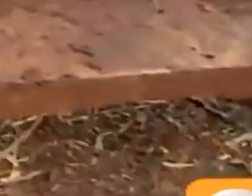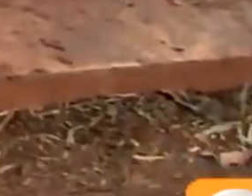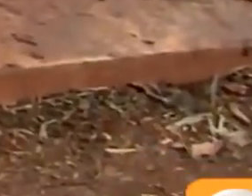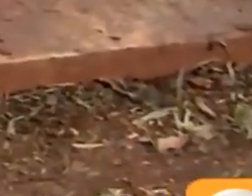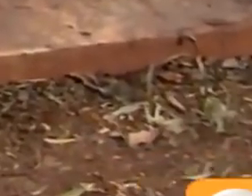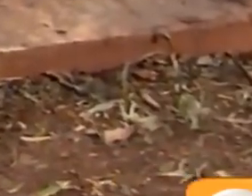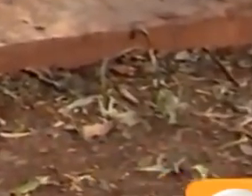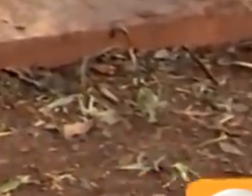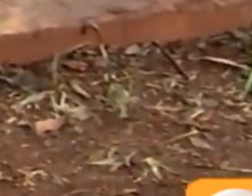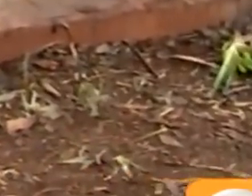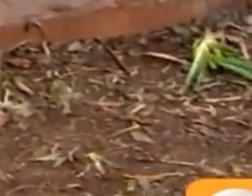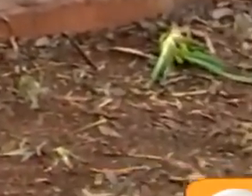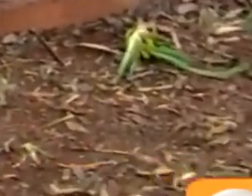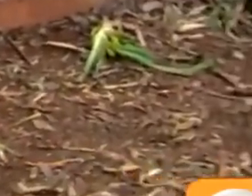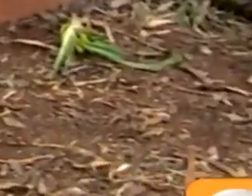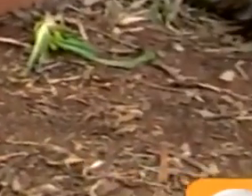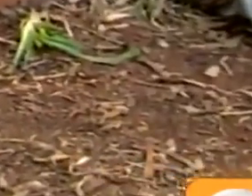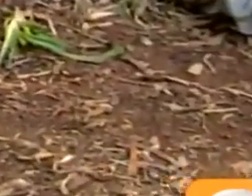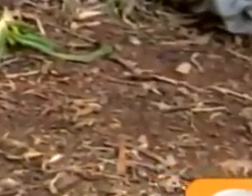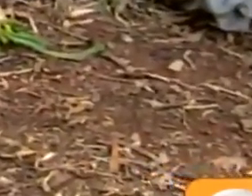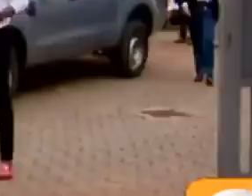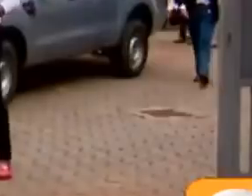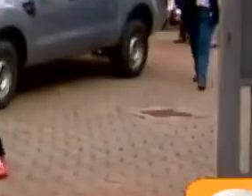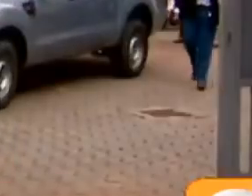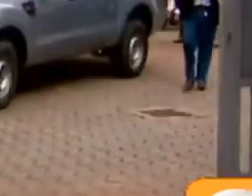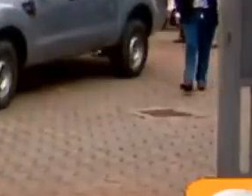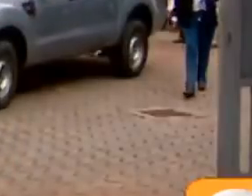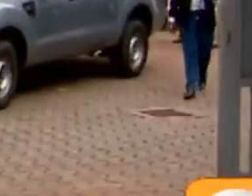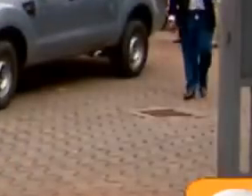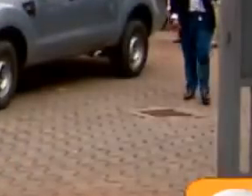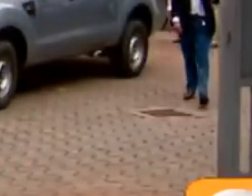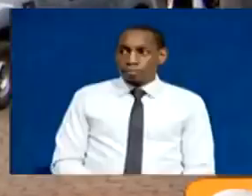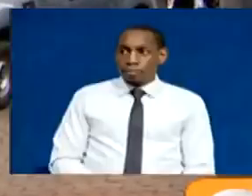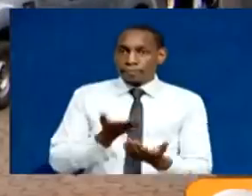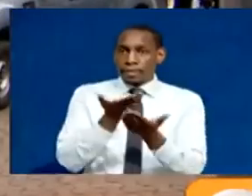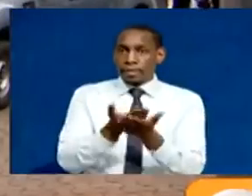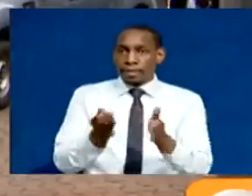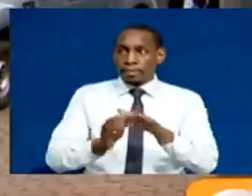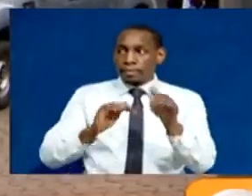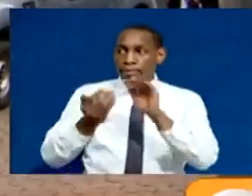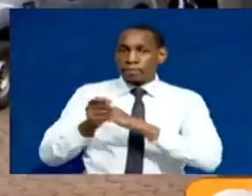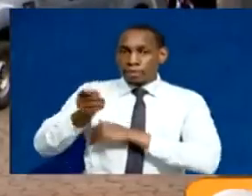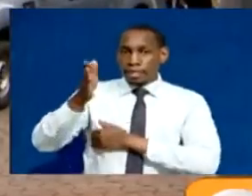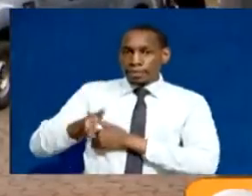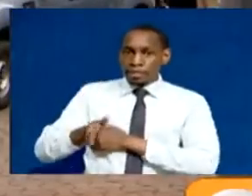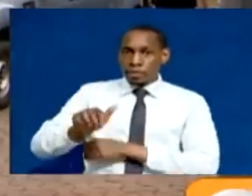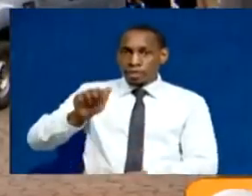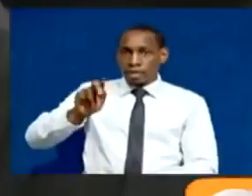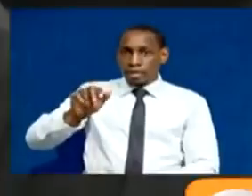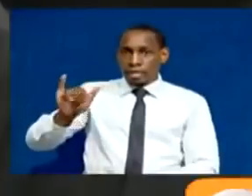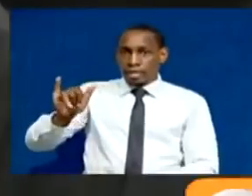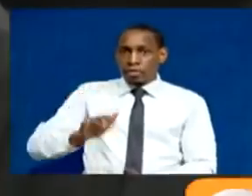daughter from her matrimonial home on Farasi Lane in Lower Kabete. The application filed before Justice Anthony